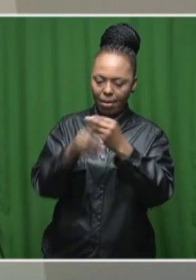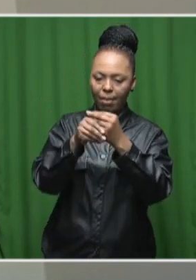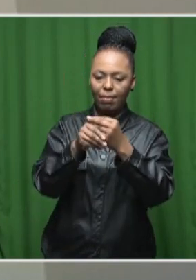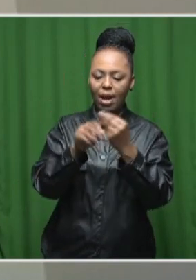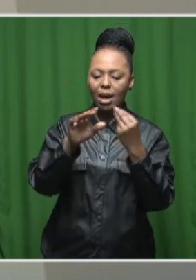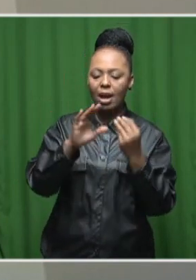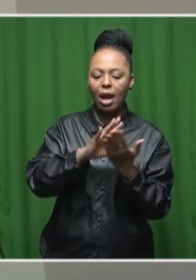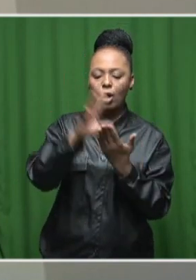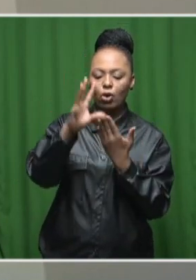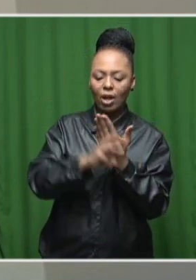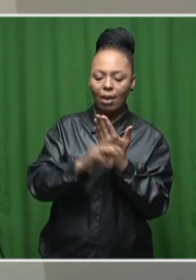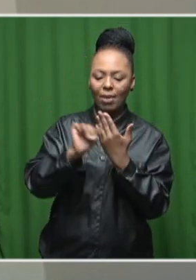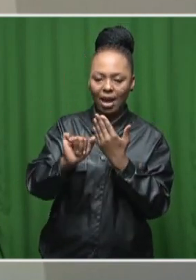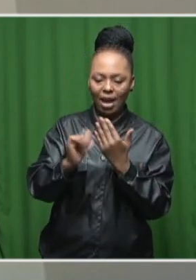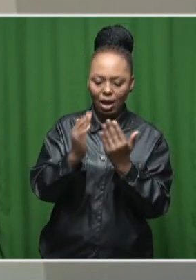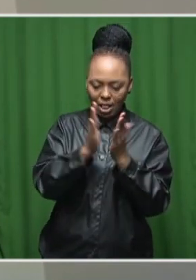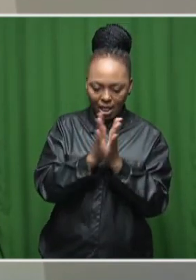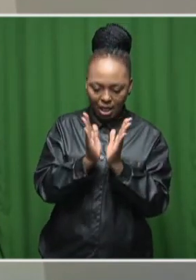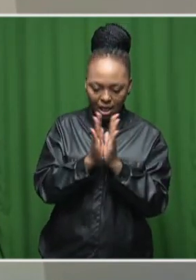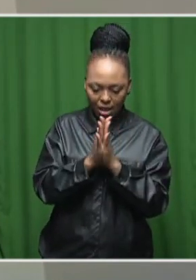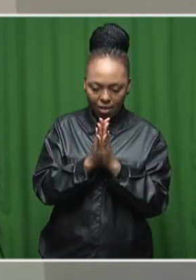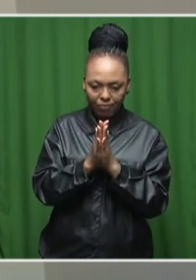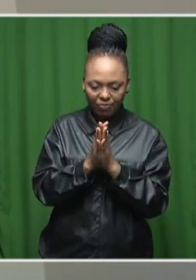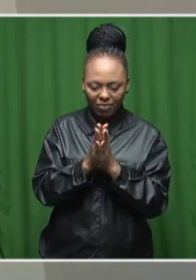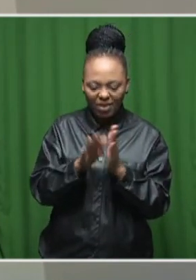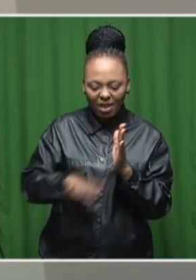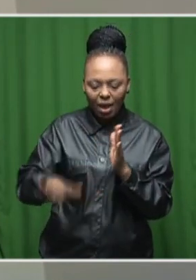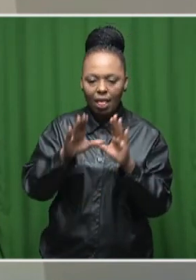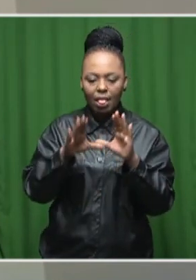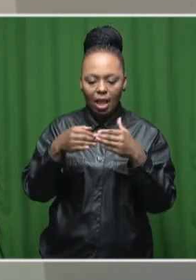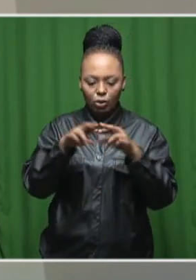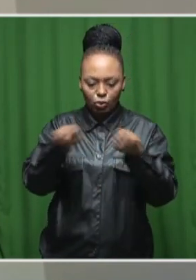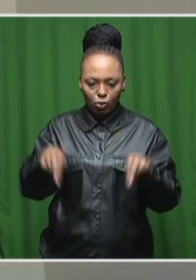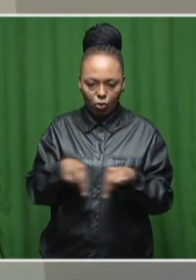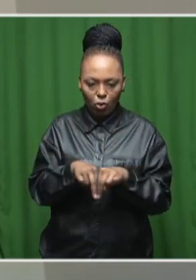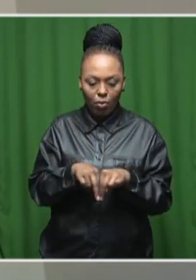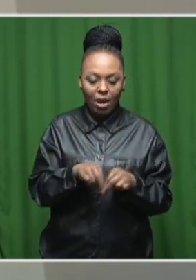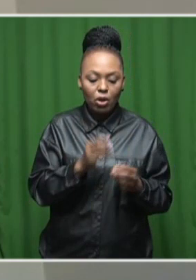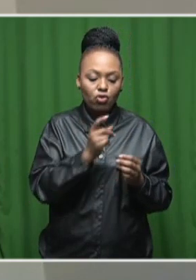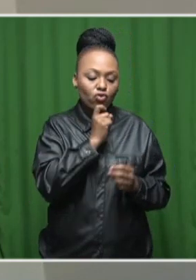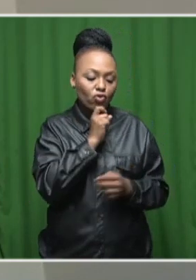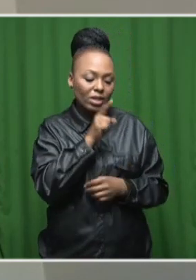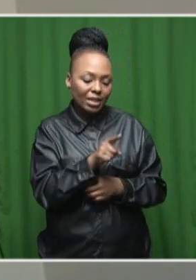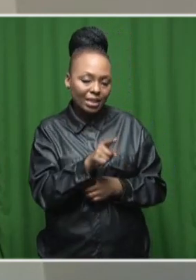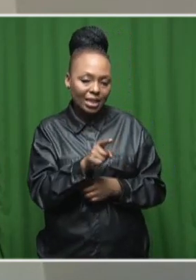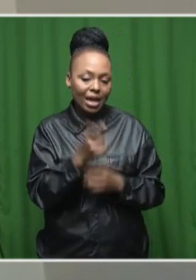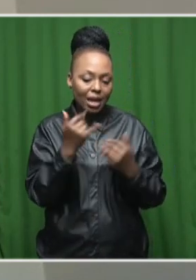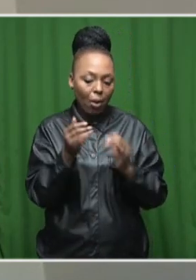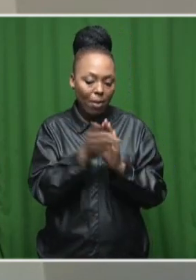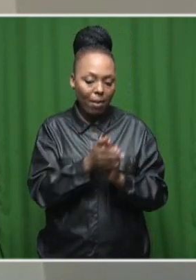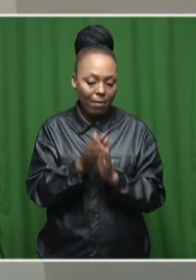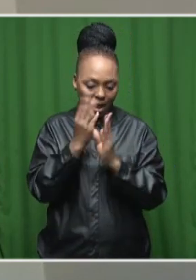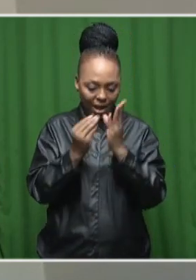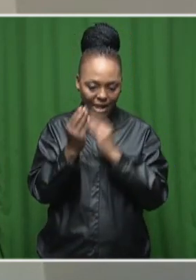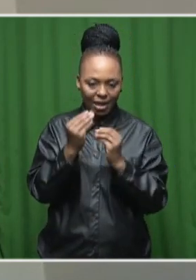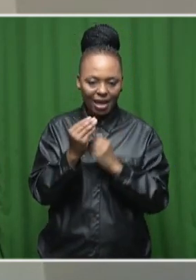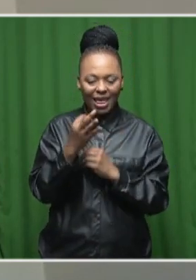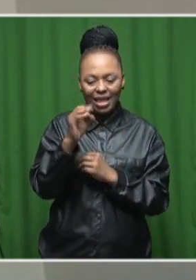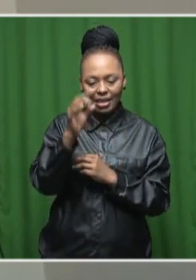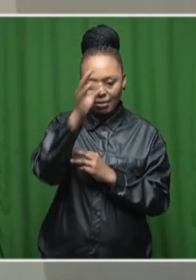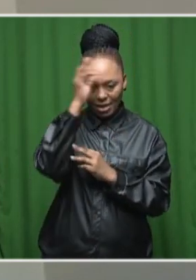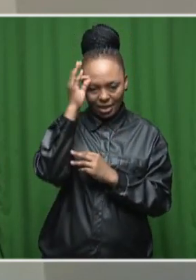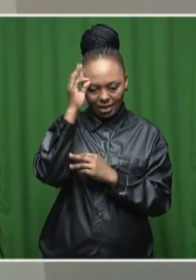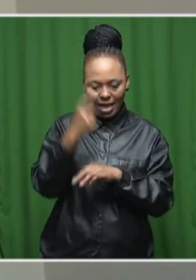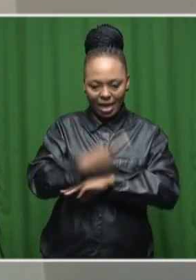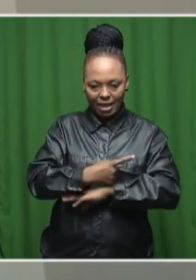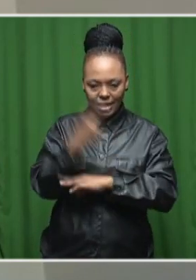in the classroom. And it's for children to use every day for about 30 minutes a day, just to enhance the curriculum.